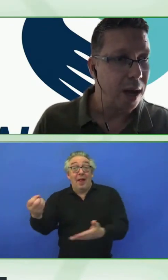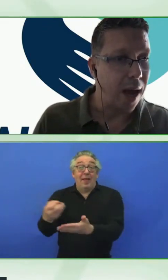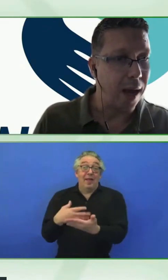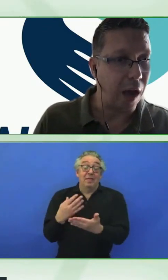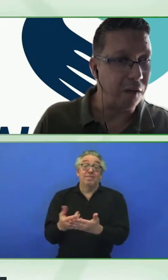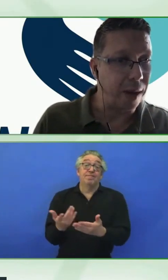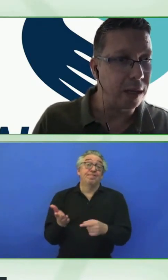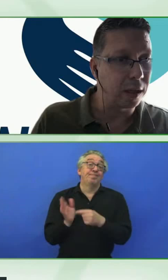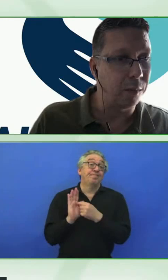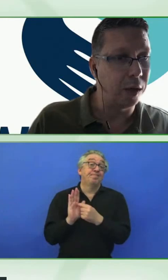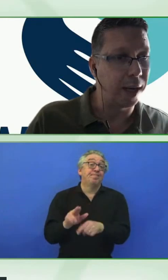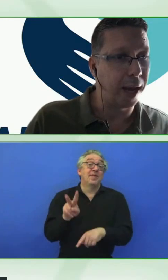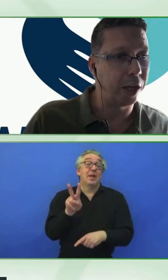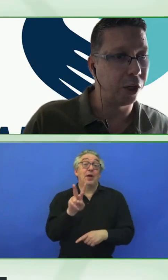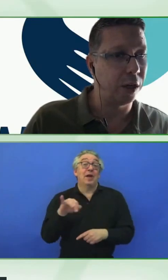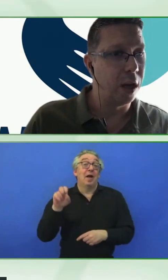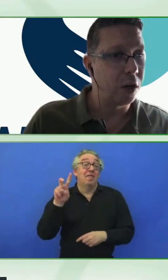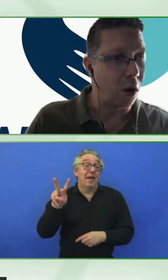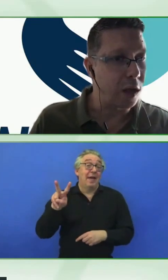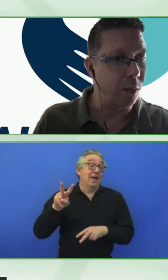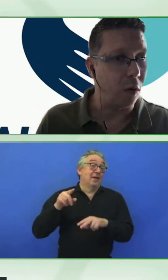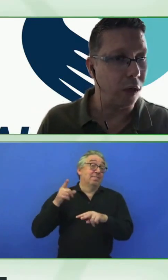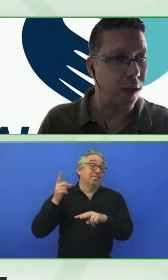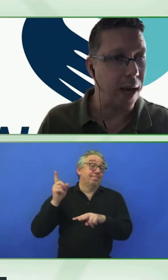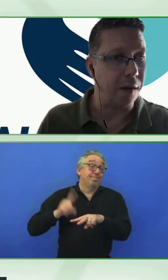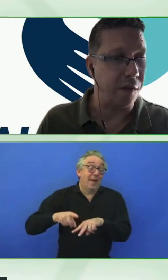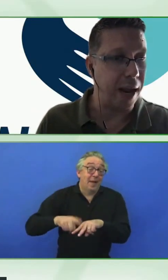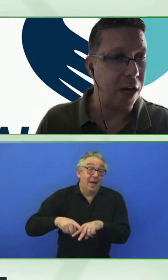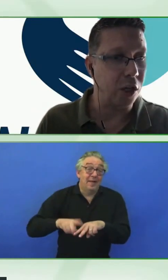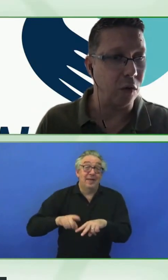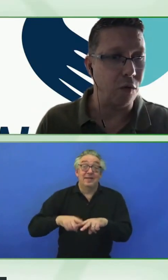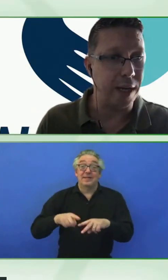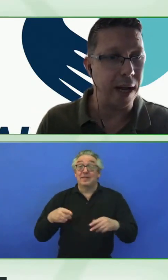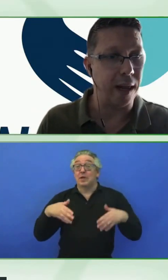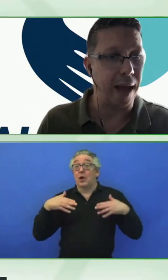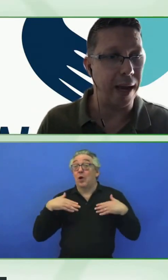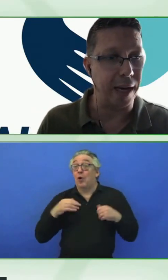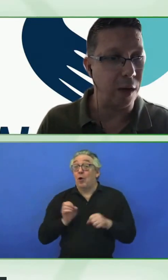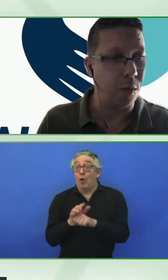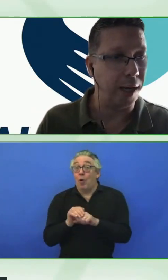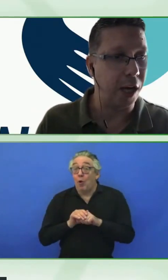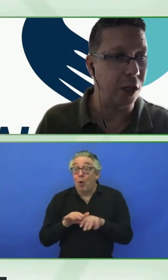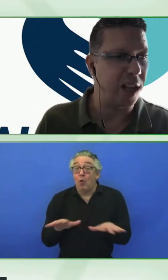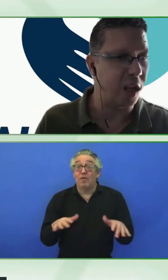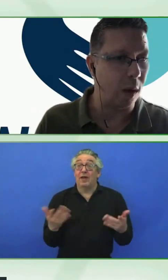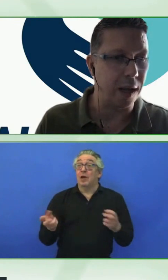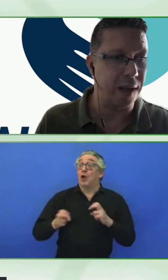COVID, governmental communication, transport, financial, retail, and